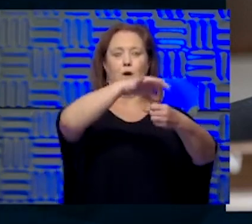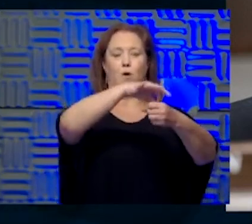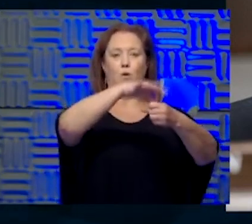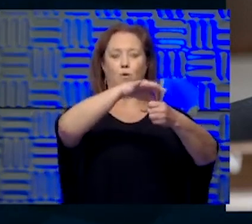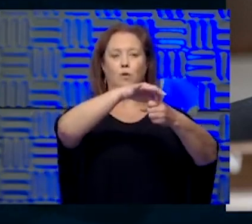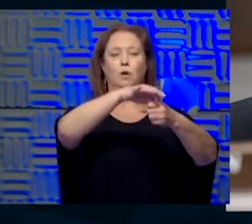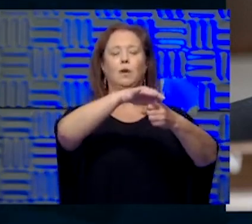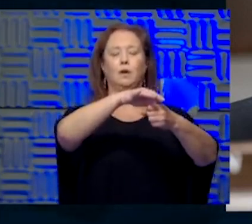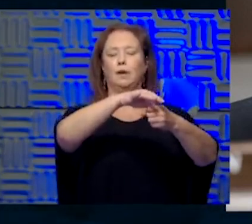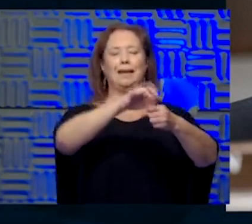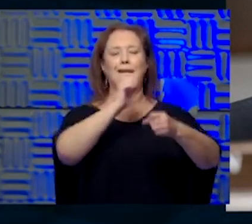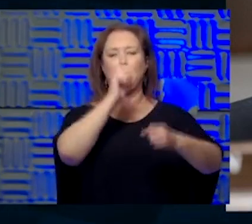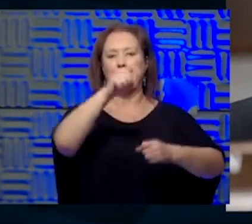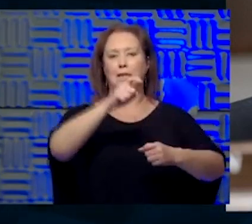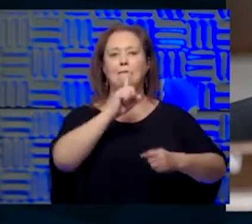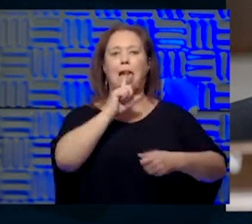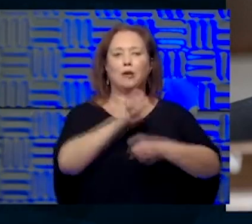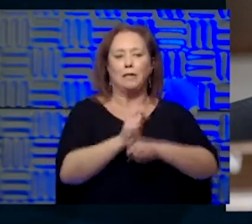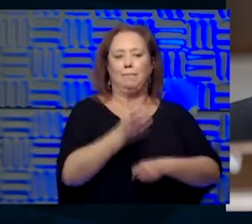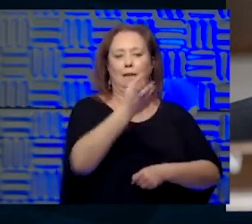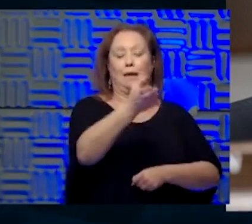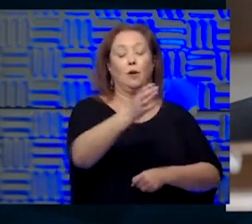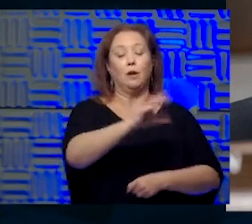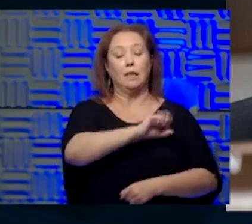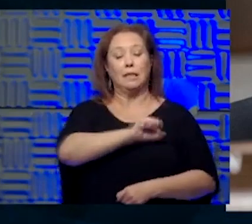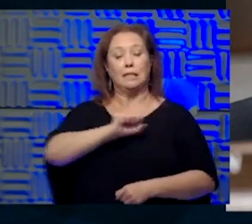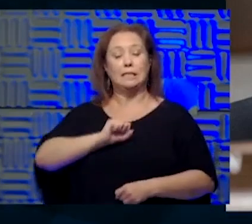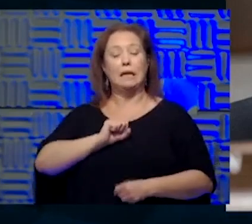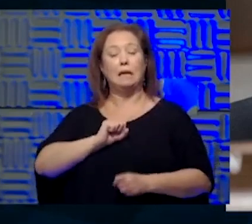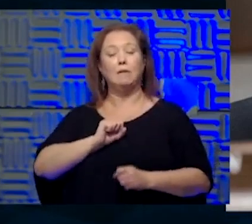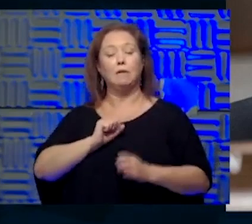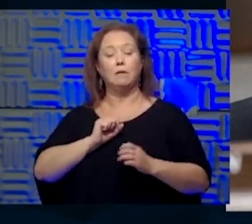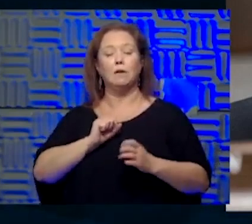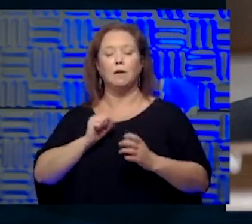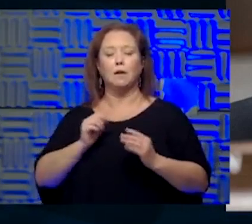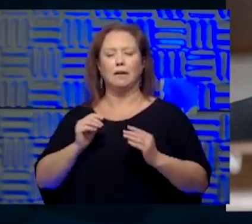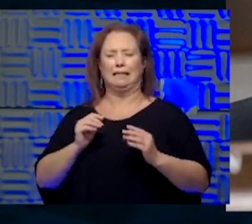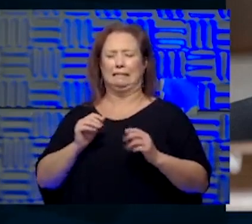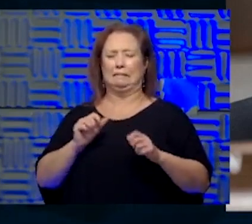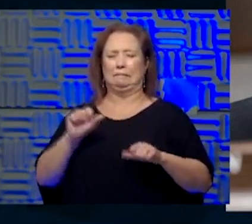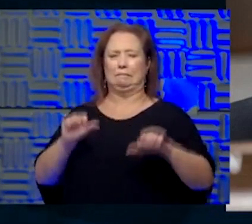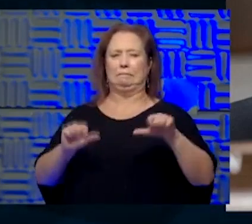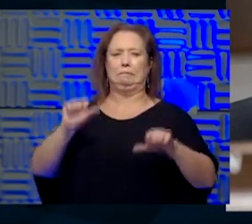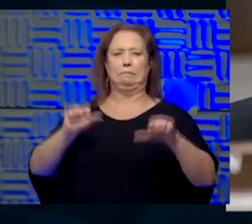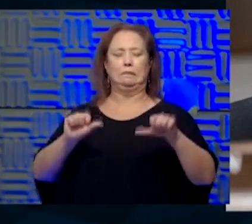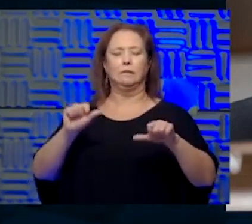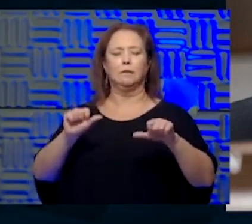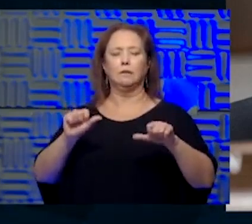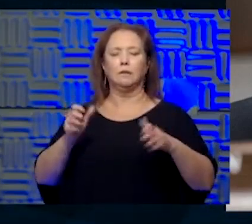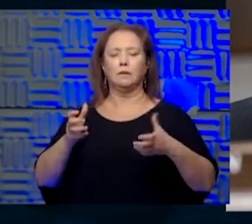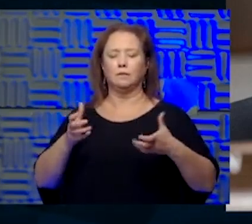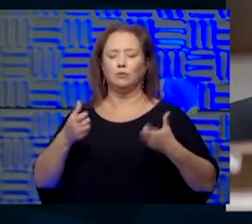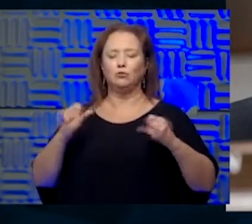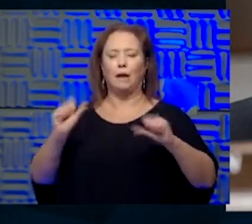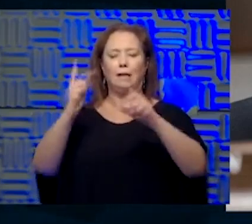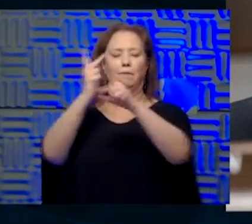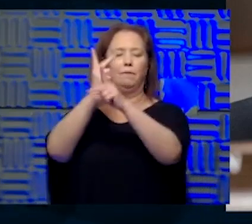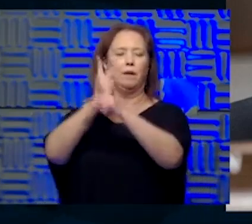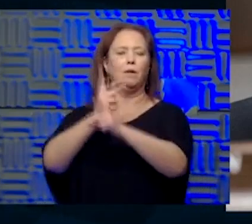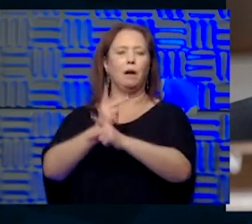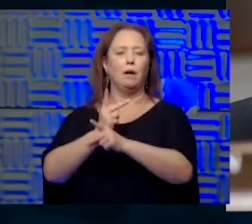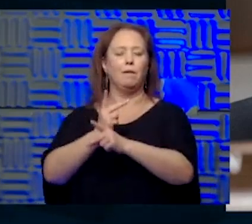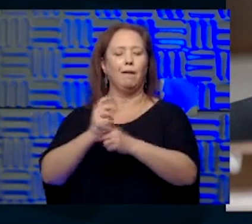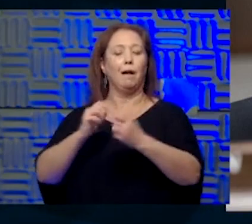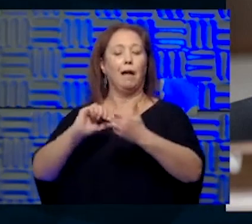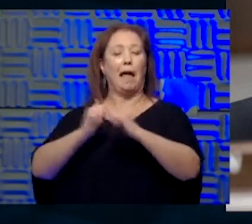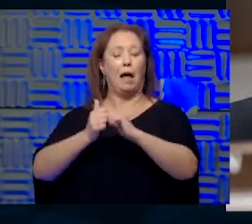without a physical presence. The Senate is more reluctant to do that, and still trying to figure out how